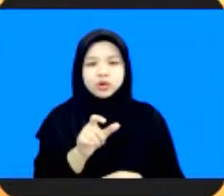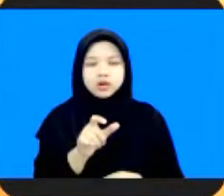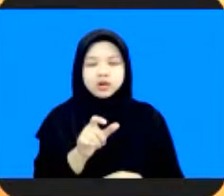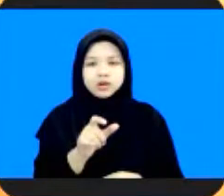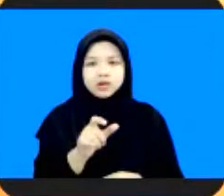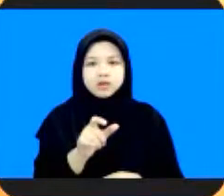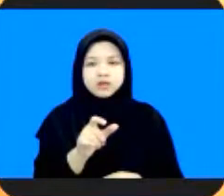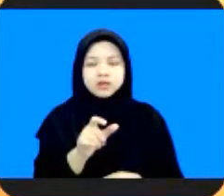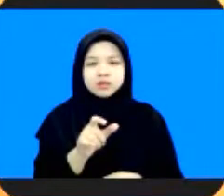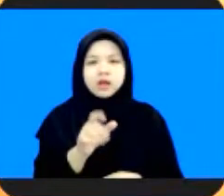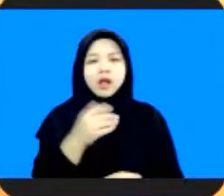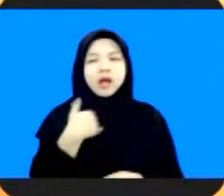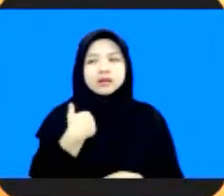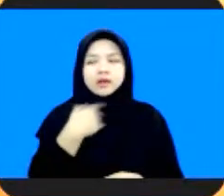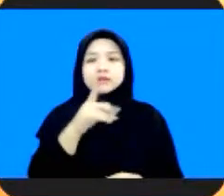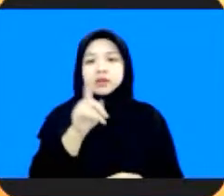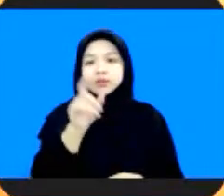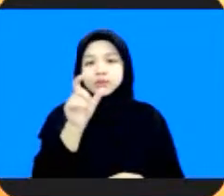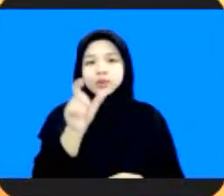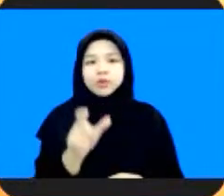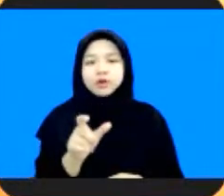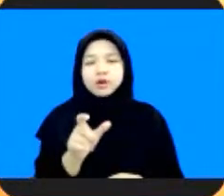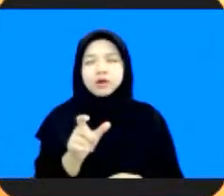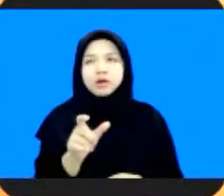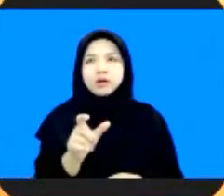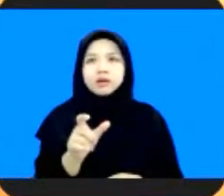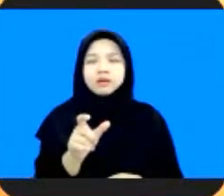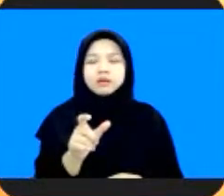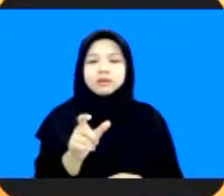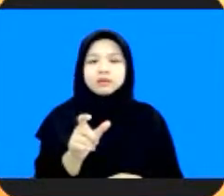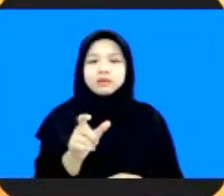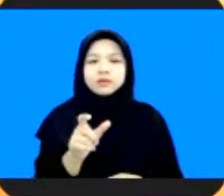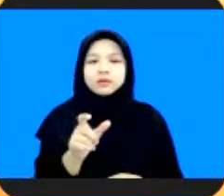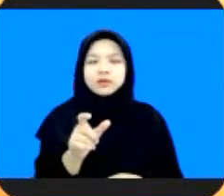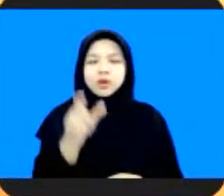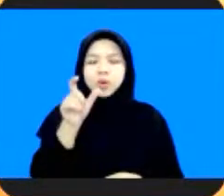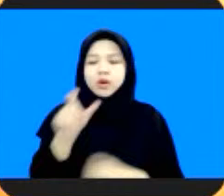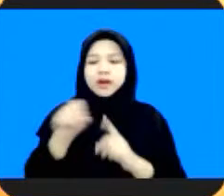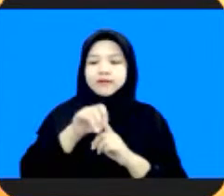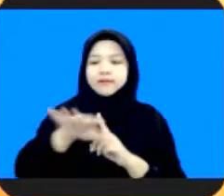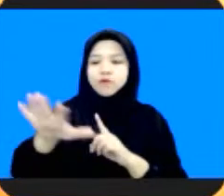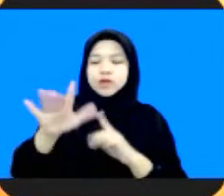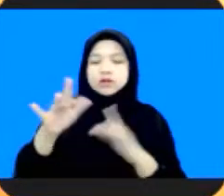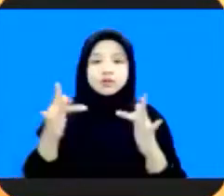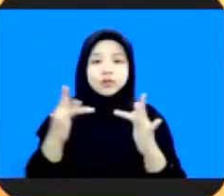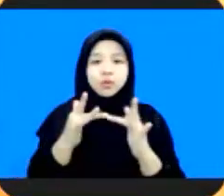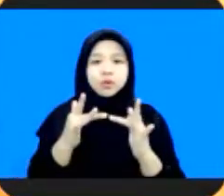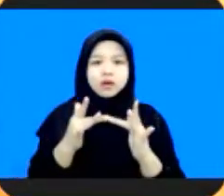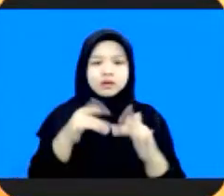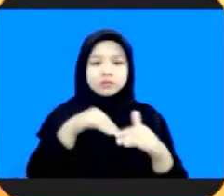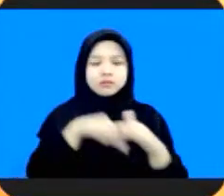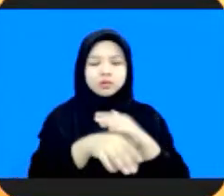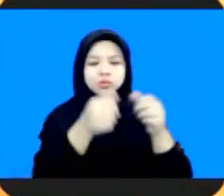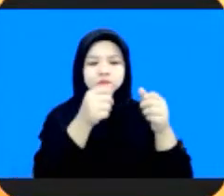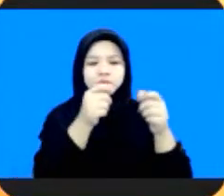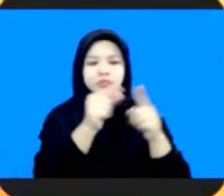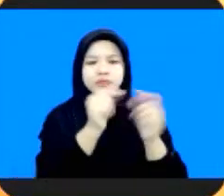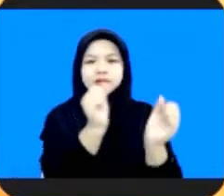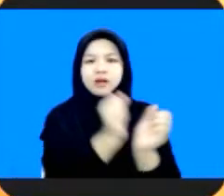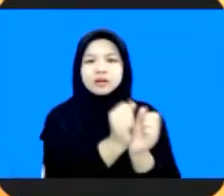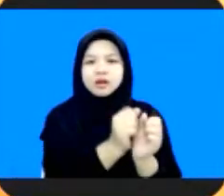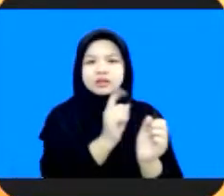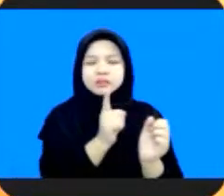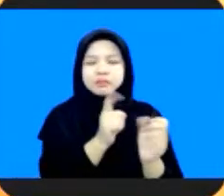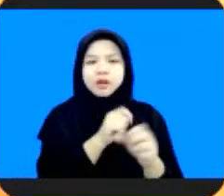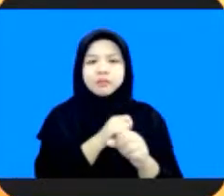online influencer was criminally punished for creating a software that